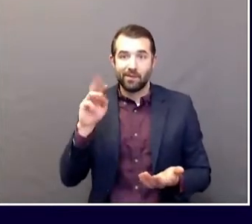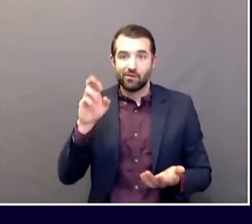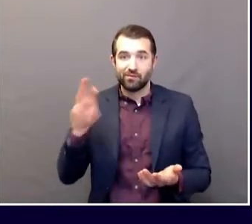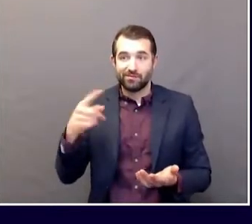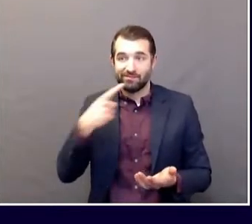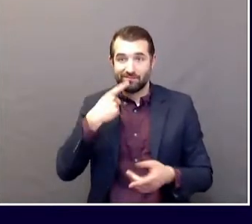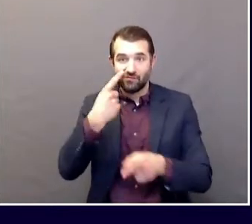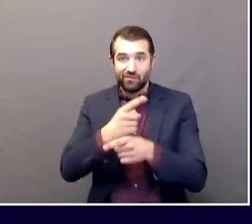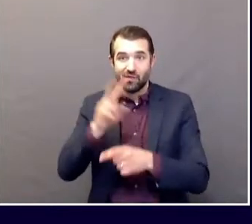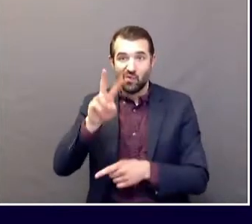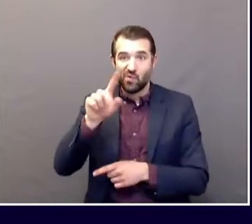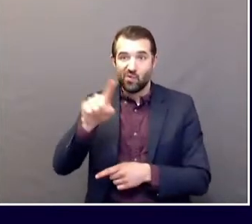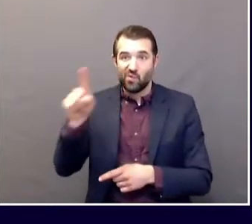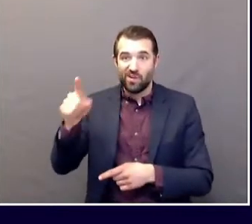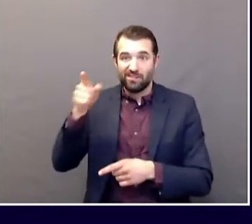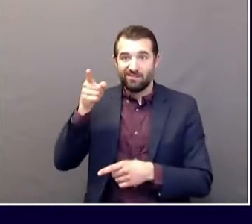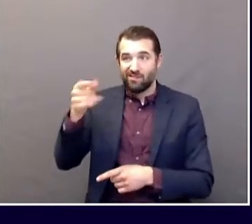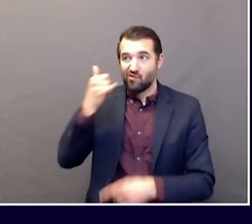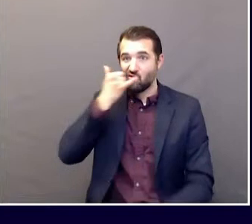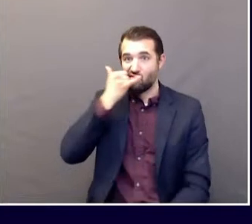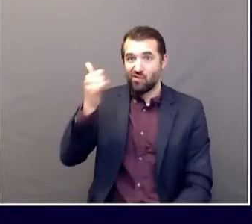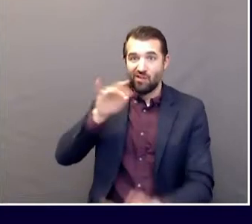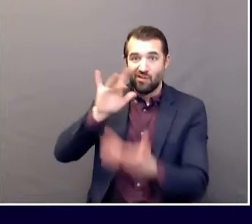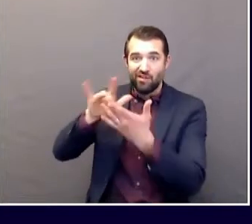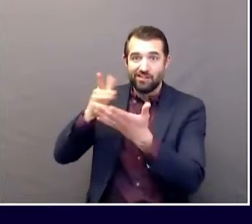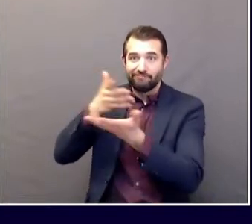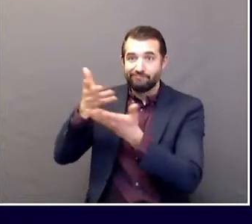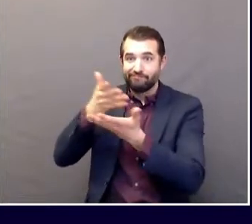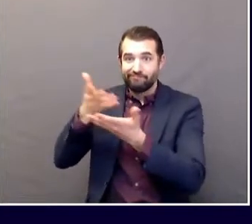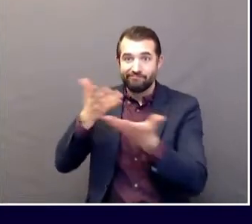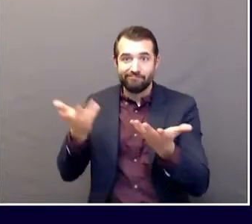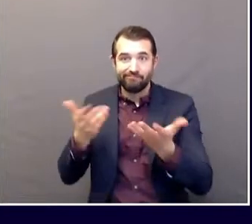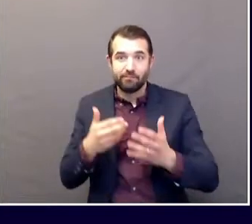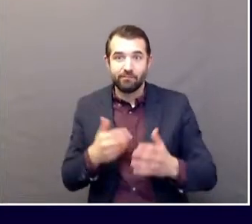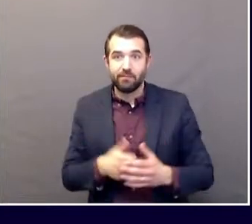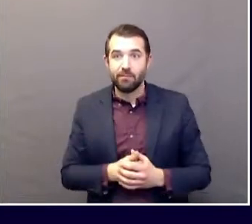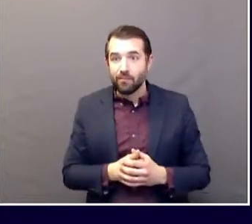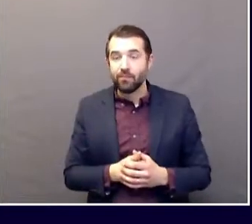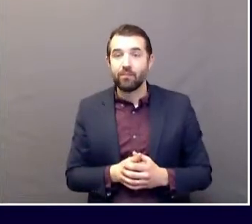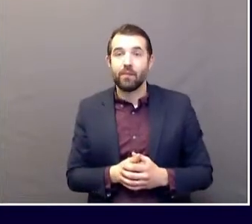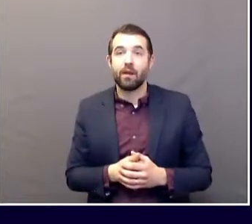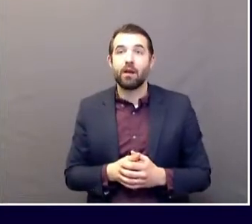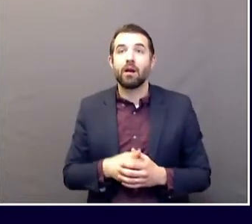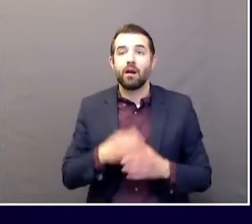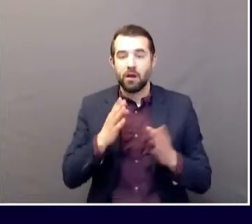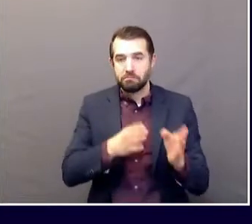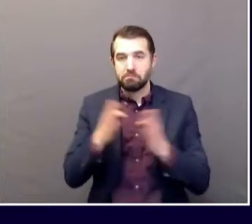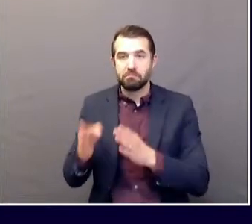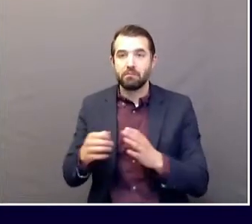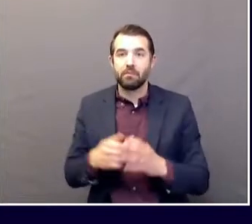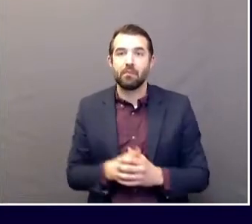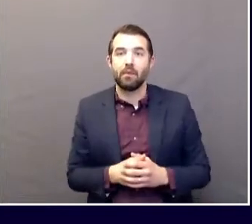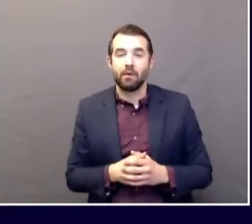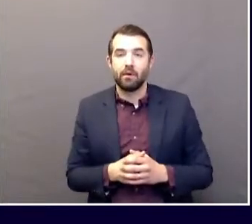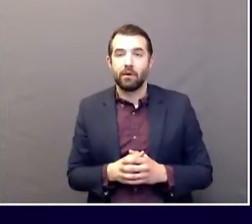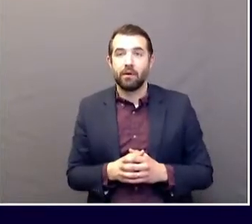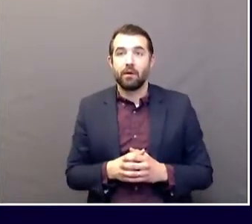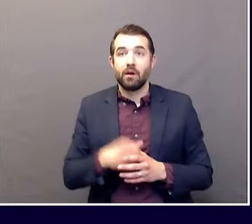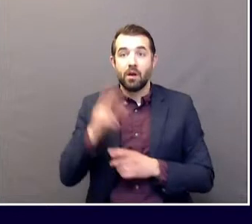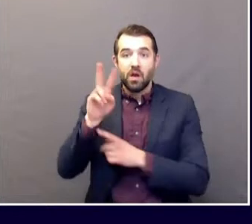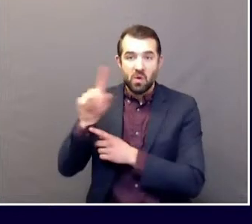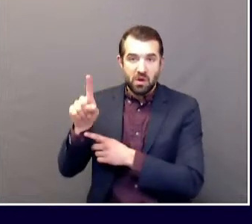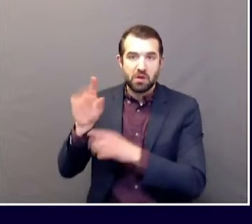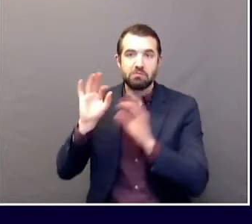place to start. And then also, any other places, other than 211 where people could